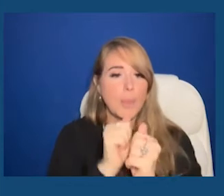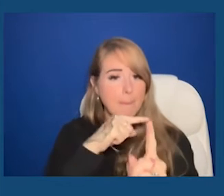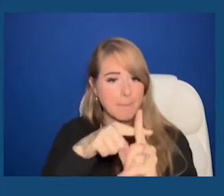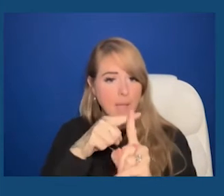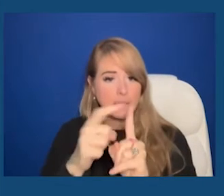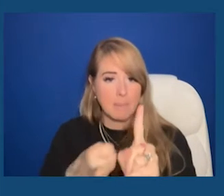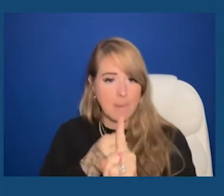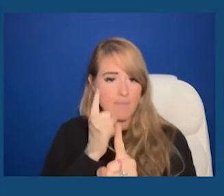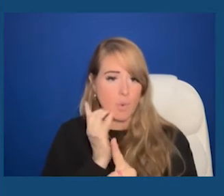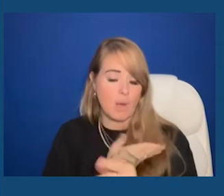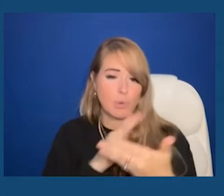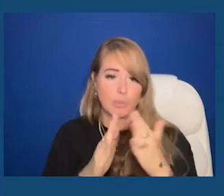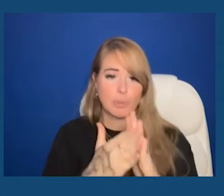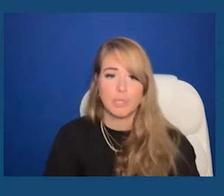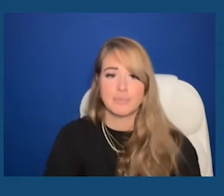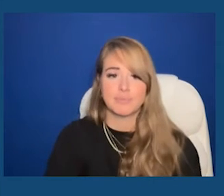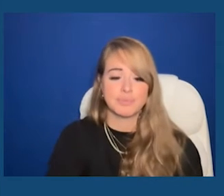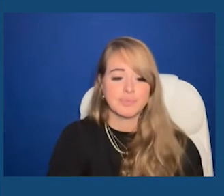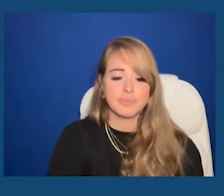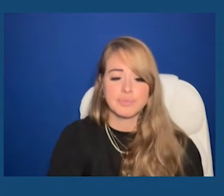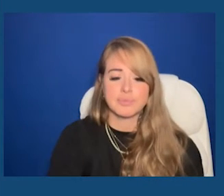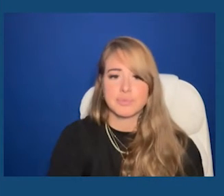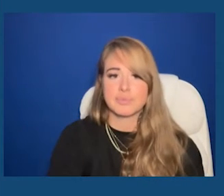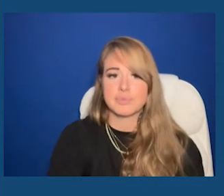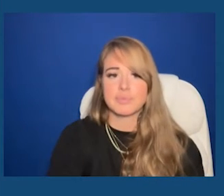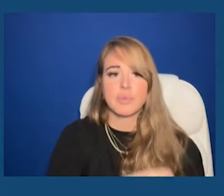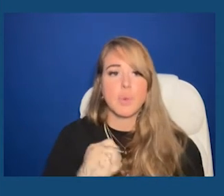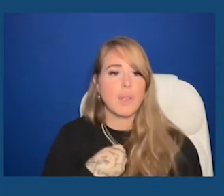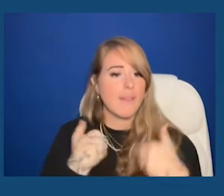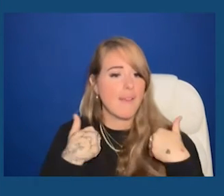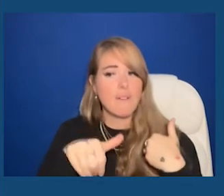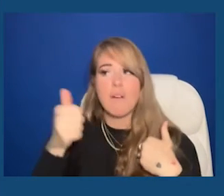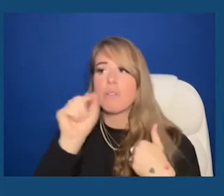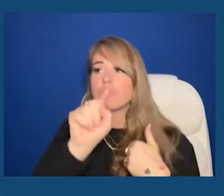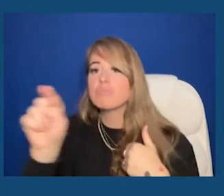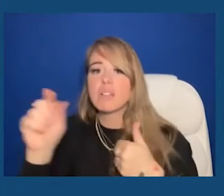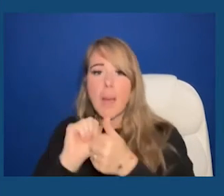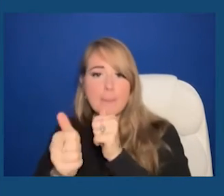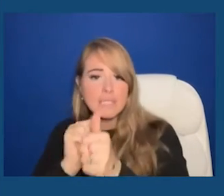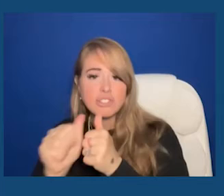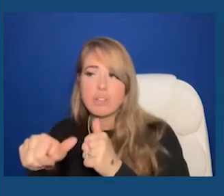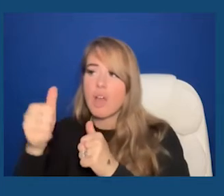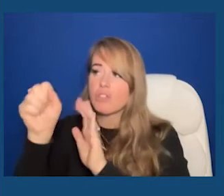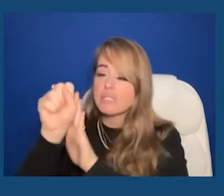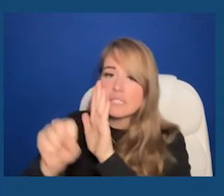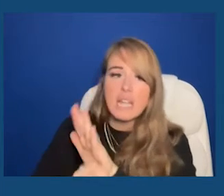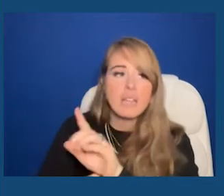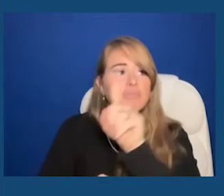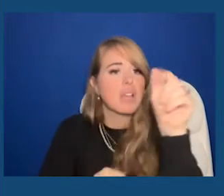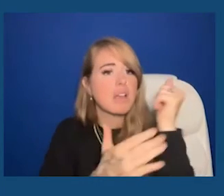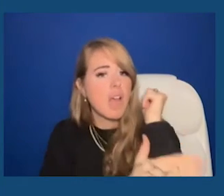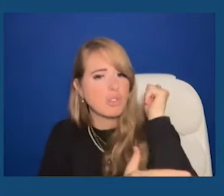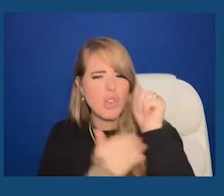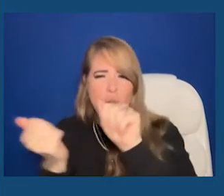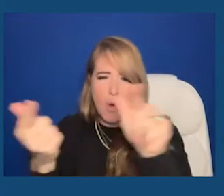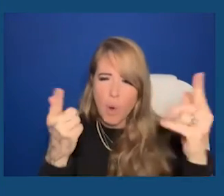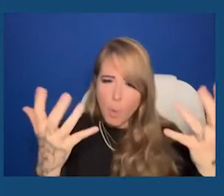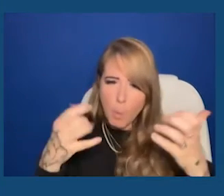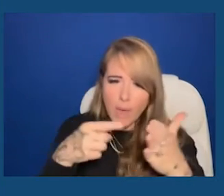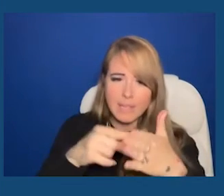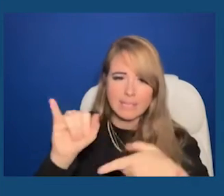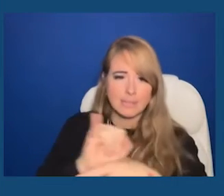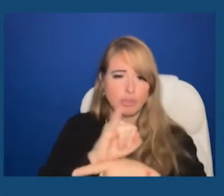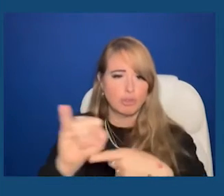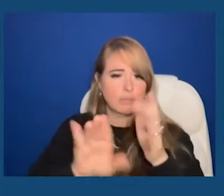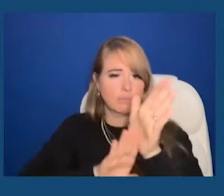communities. Now, there's competition from other states, competition from other countries around the world. They all want these industries to